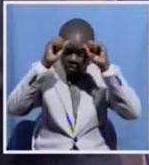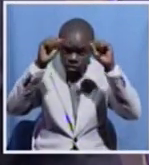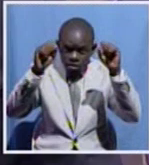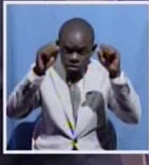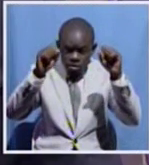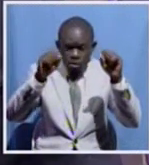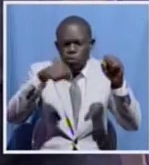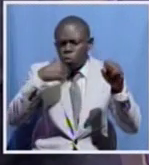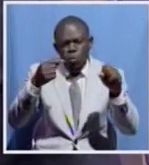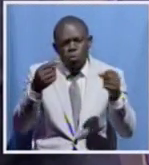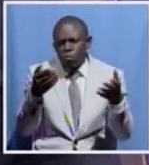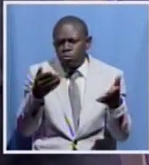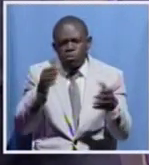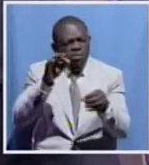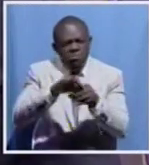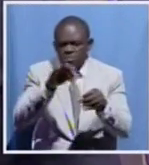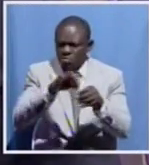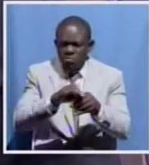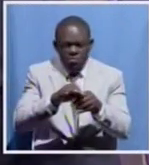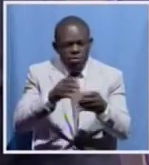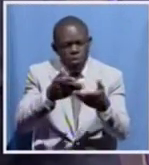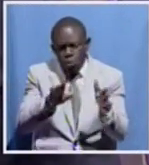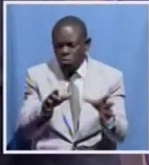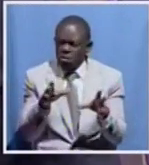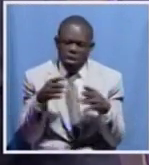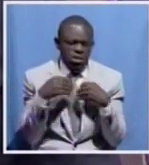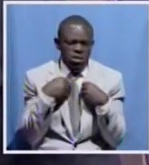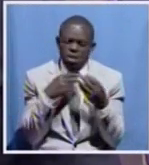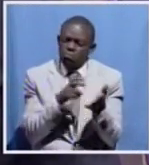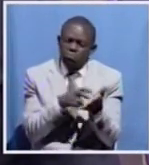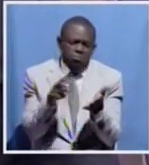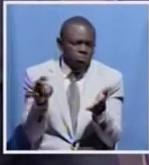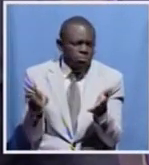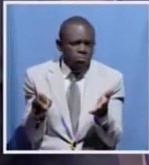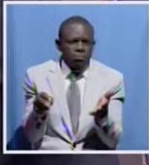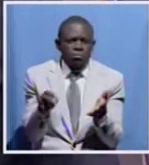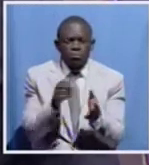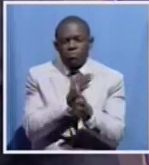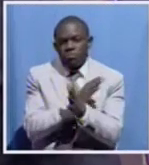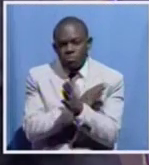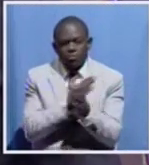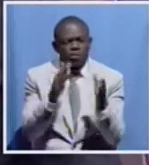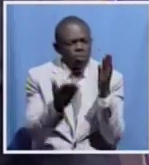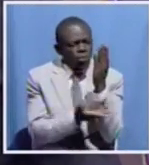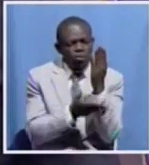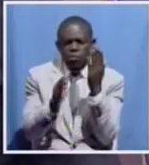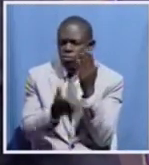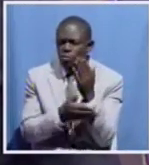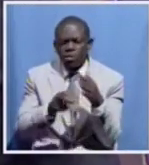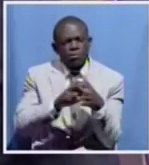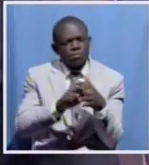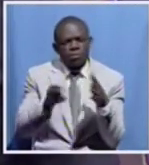refugees unequivocally without, regarding of where they are coming from.